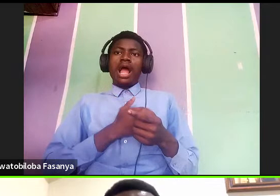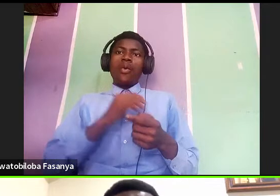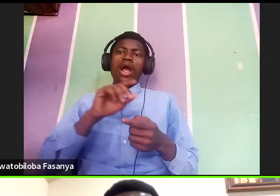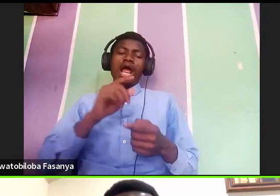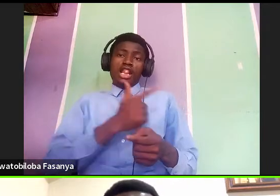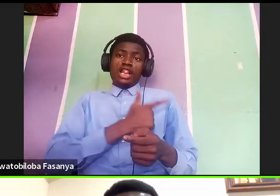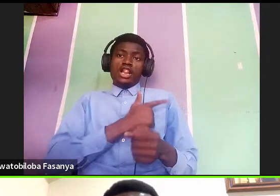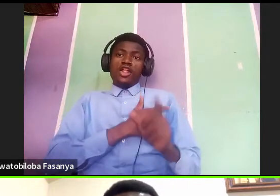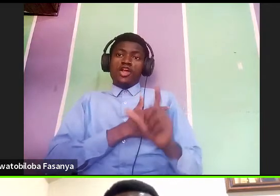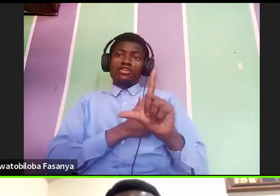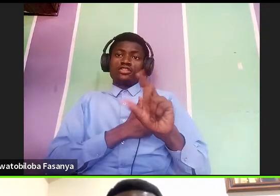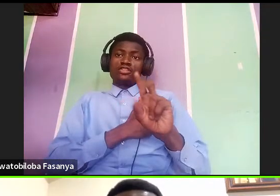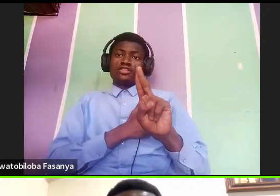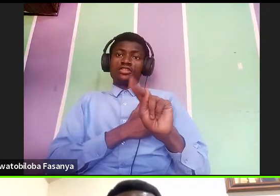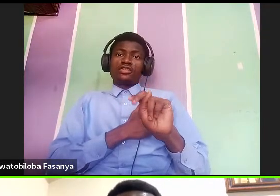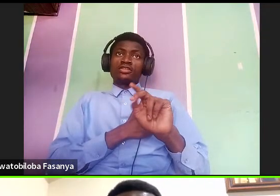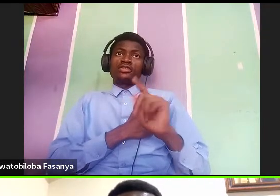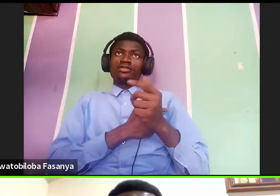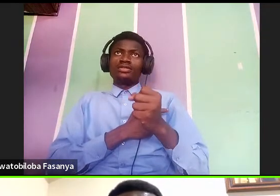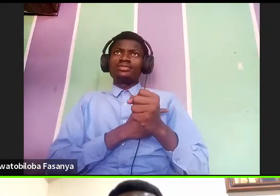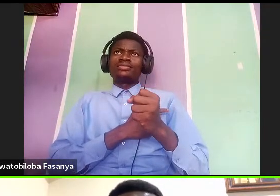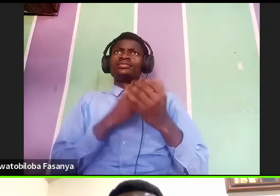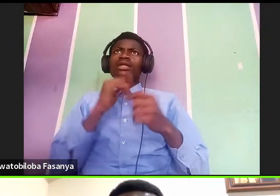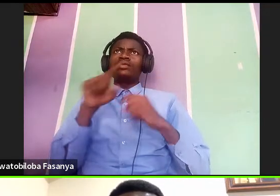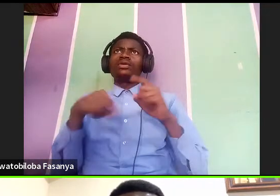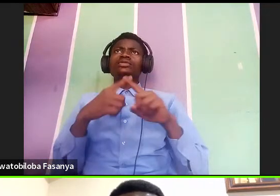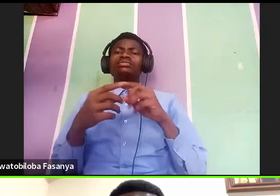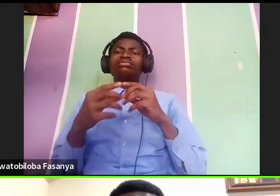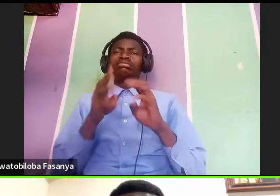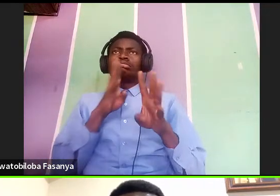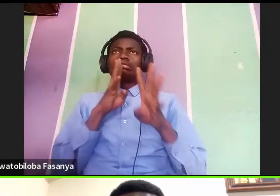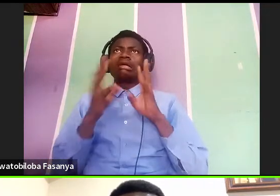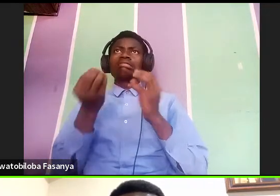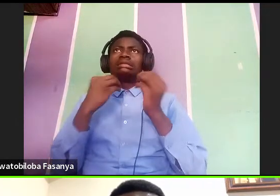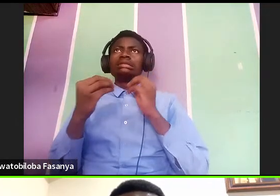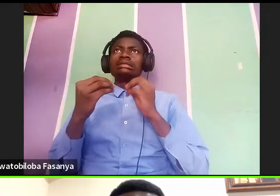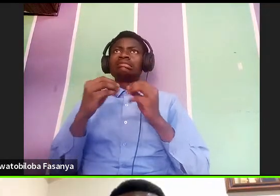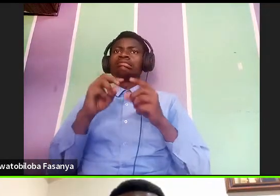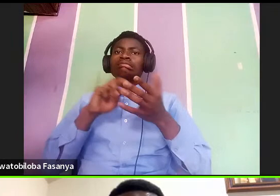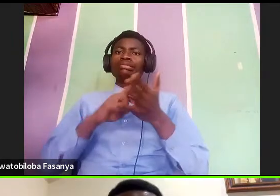what happens is that when we are